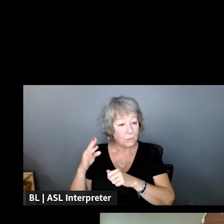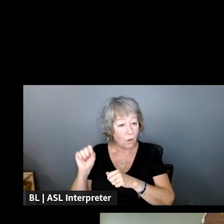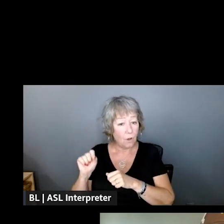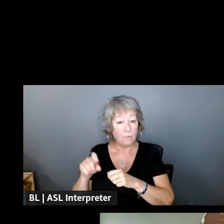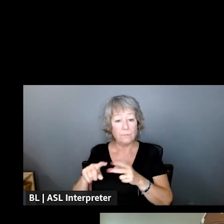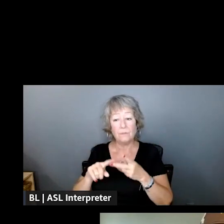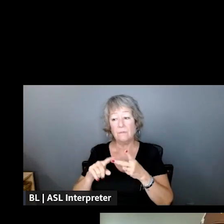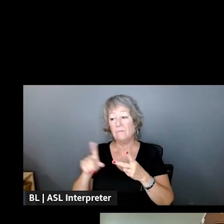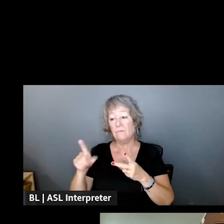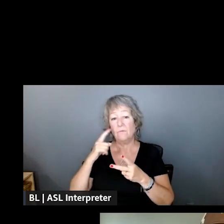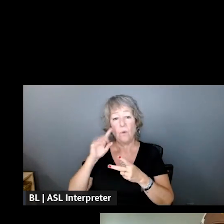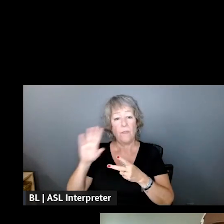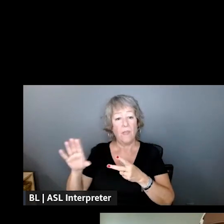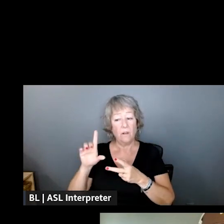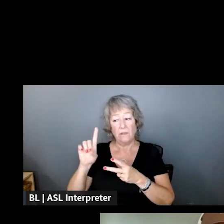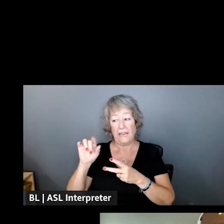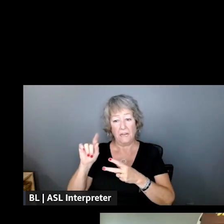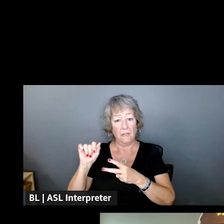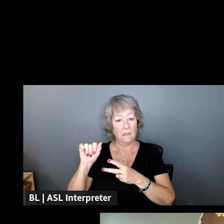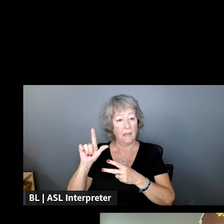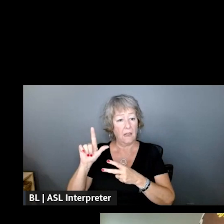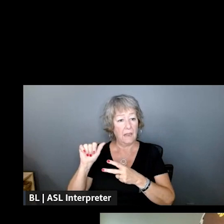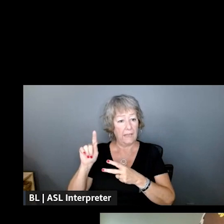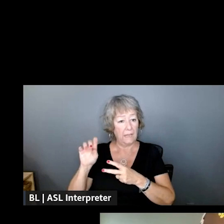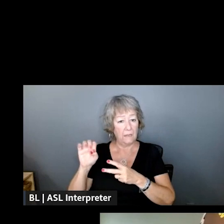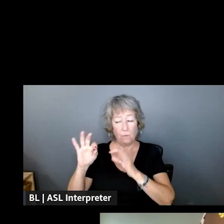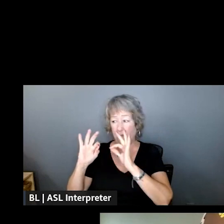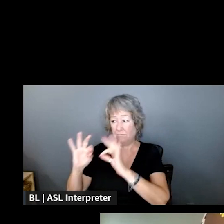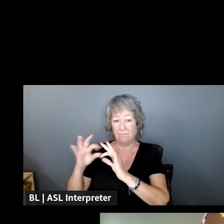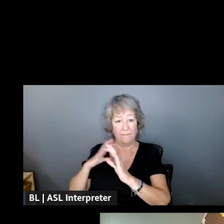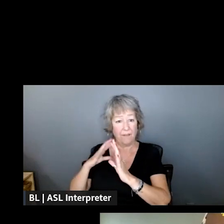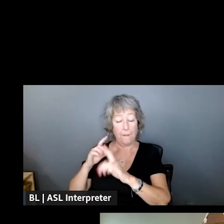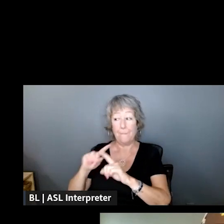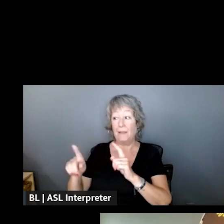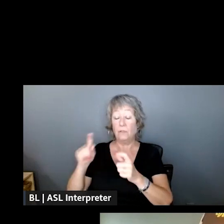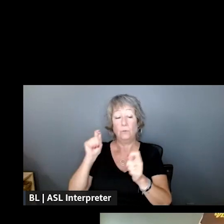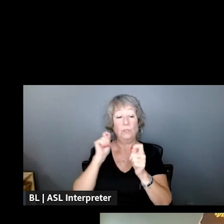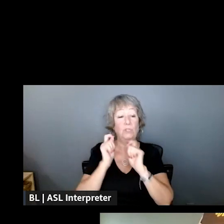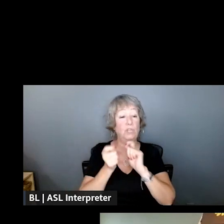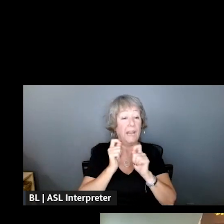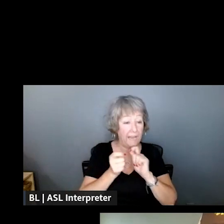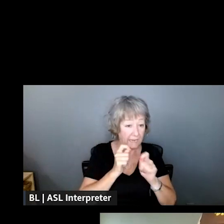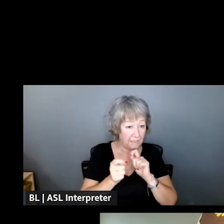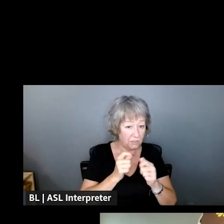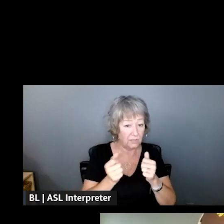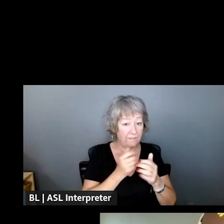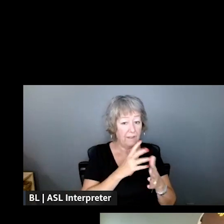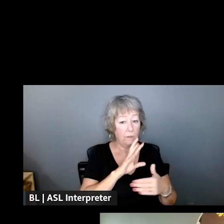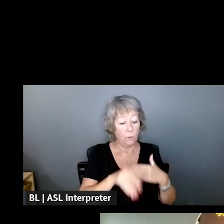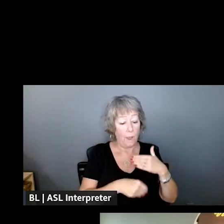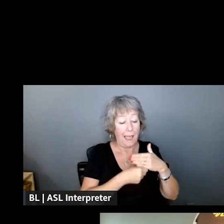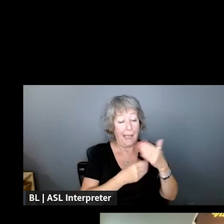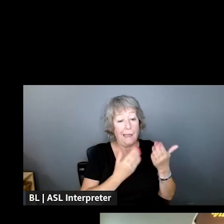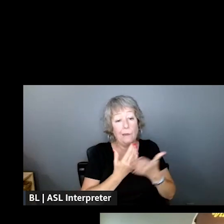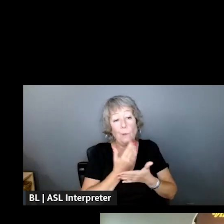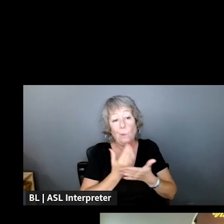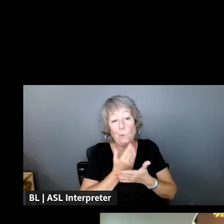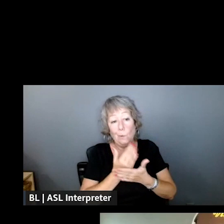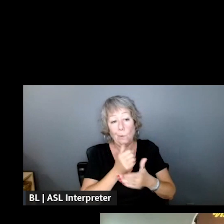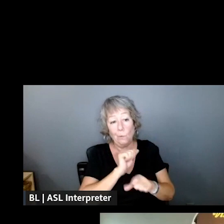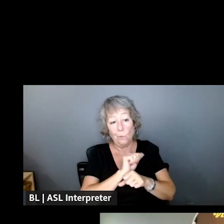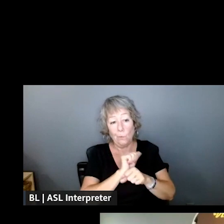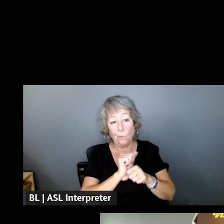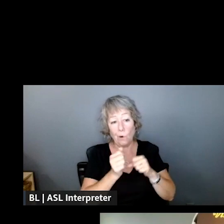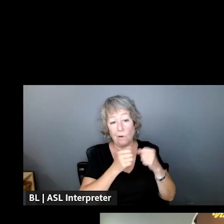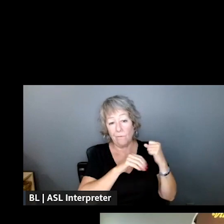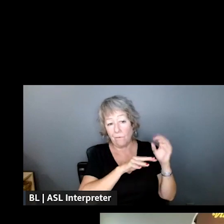into their data lake. But changing all of those systems to now maybe add a new workflow of,